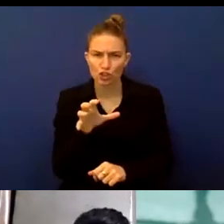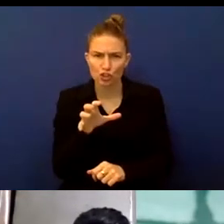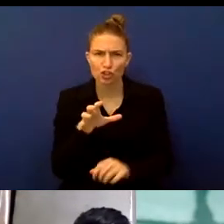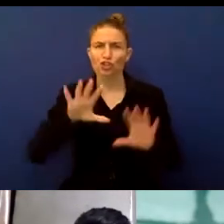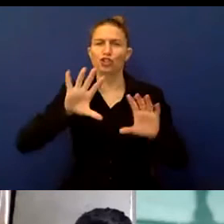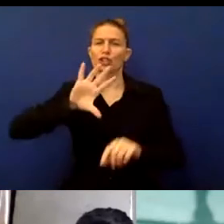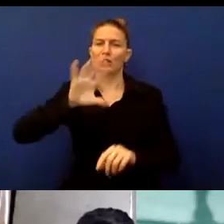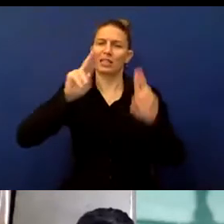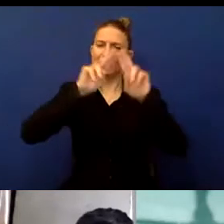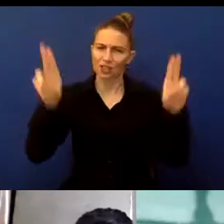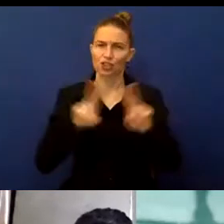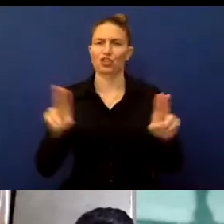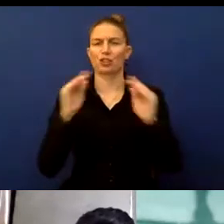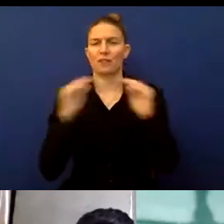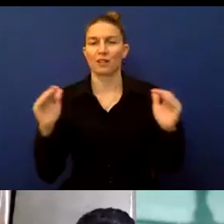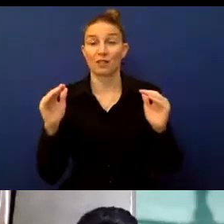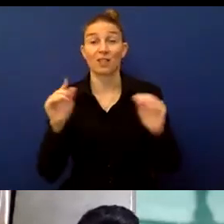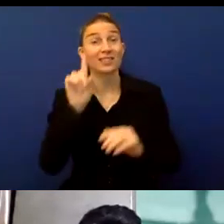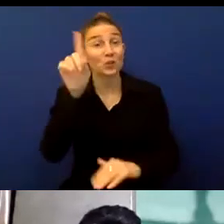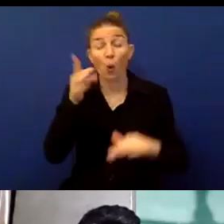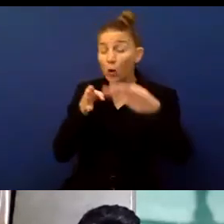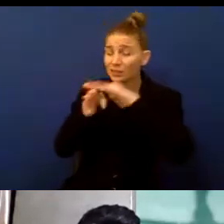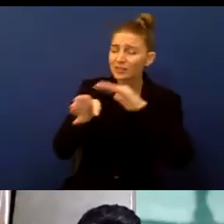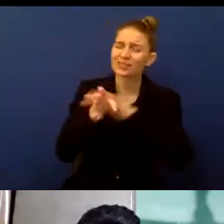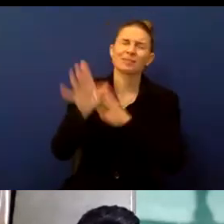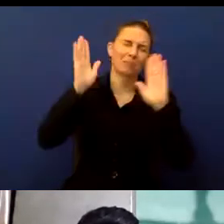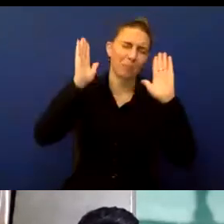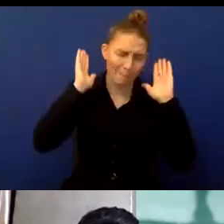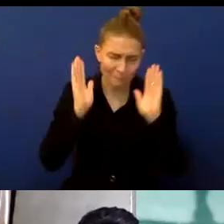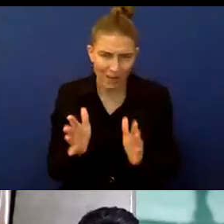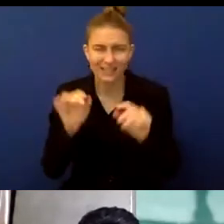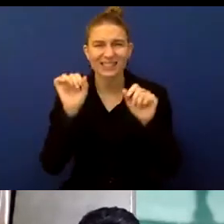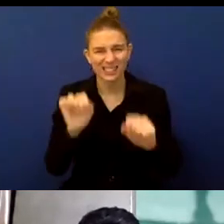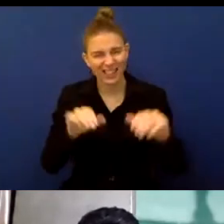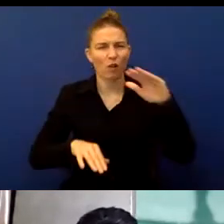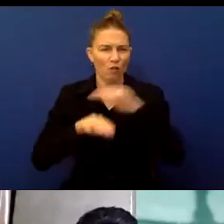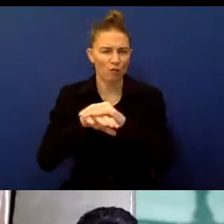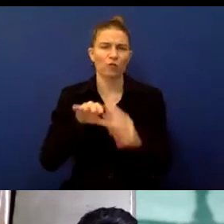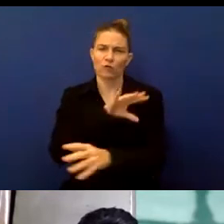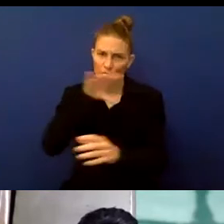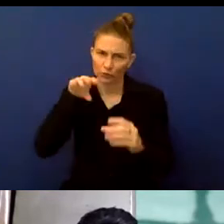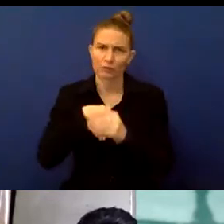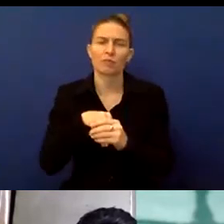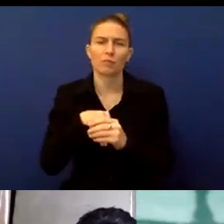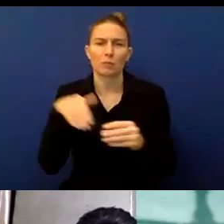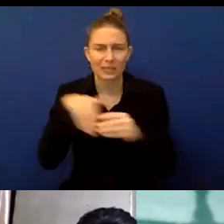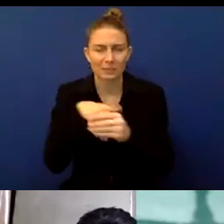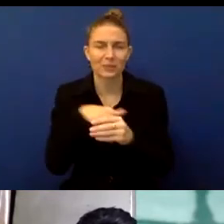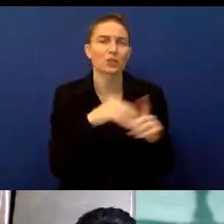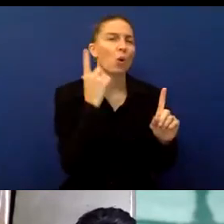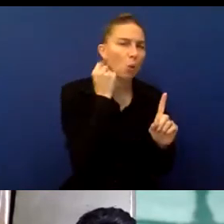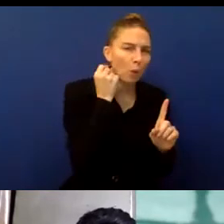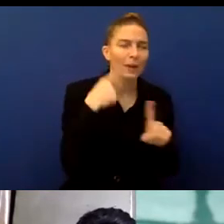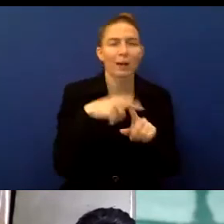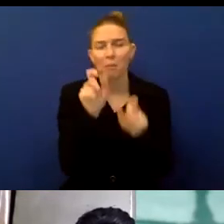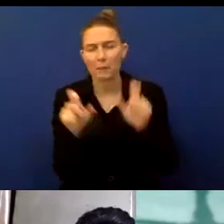discovered that accessibility requirements are critical to ensure the full and effective participation of women and young persons with